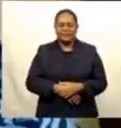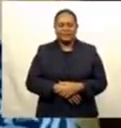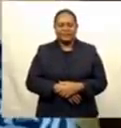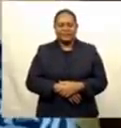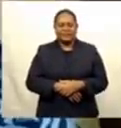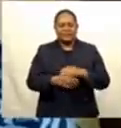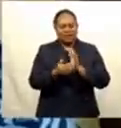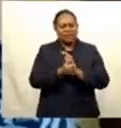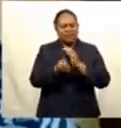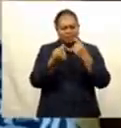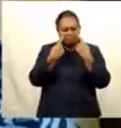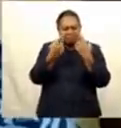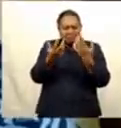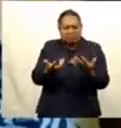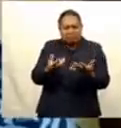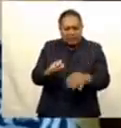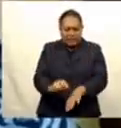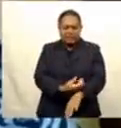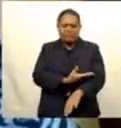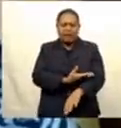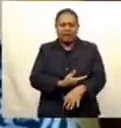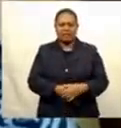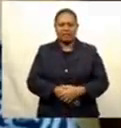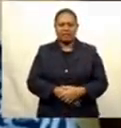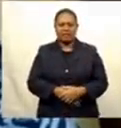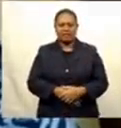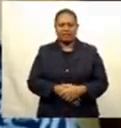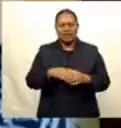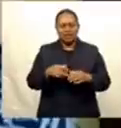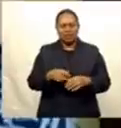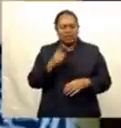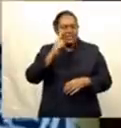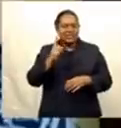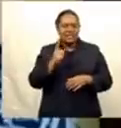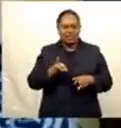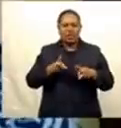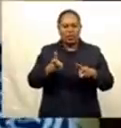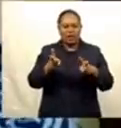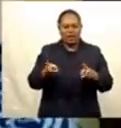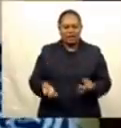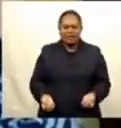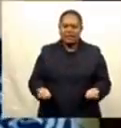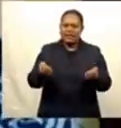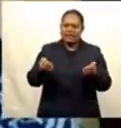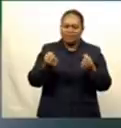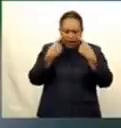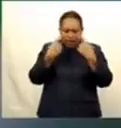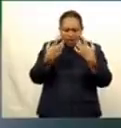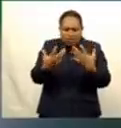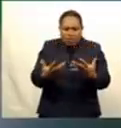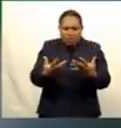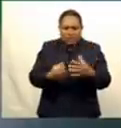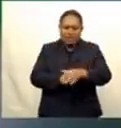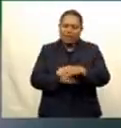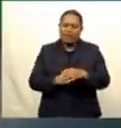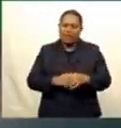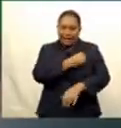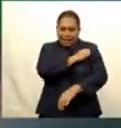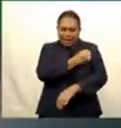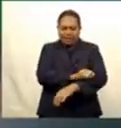return, they were very inspired just to see her lift and the energy that she brings to the platform. Weightlifting